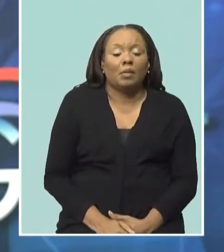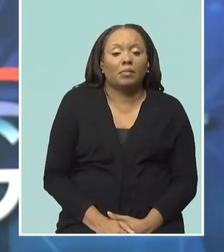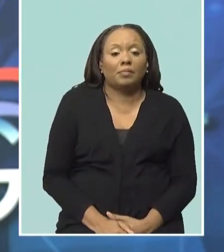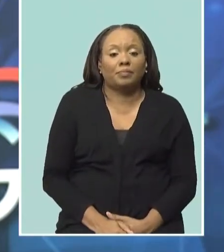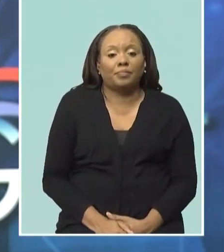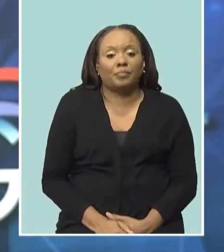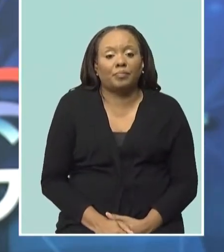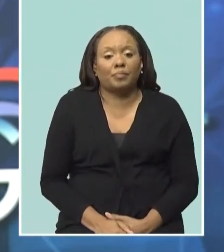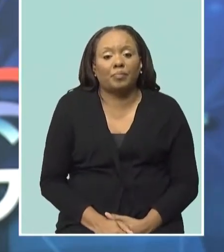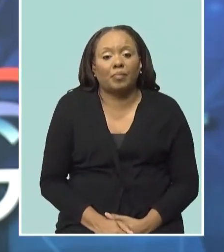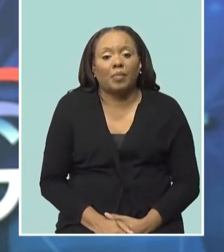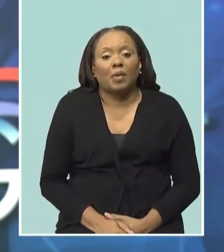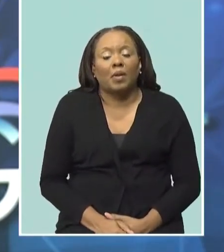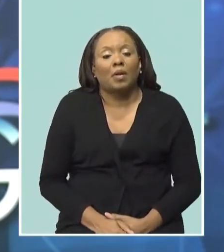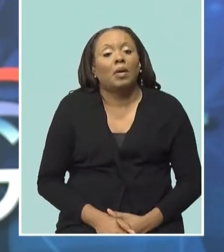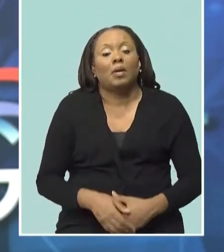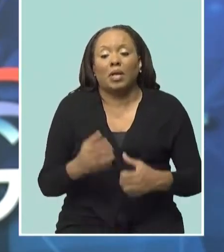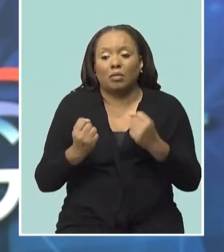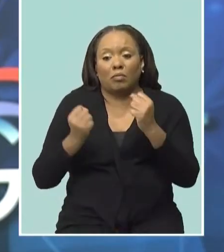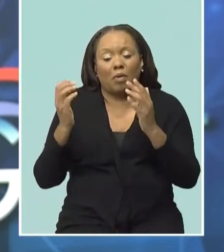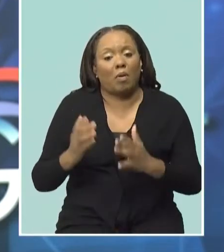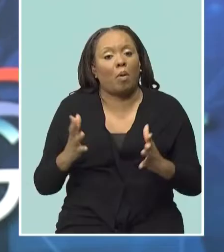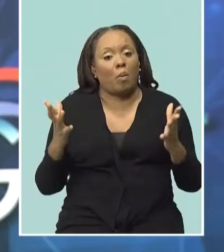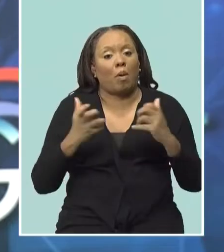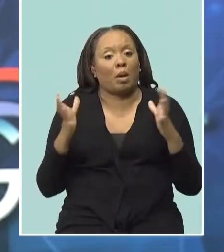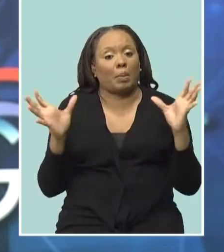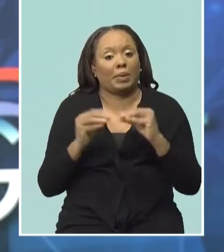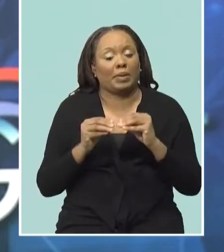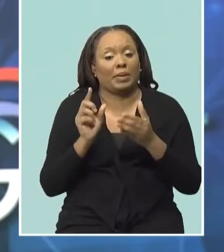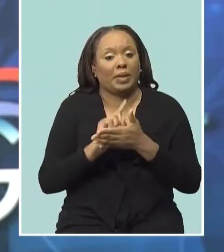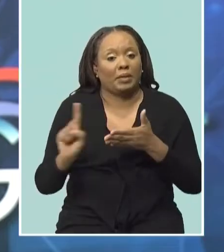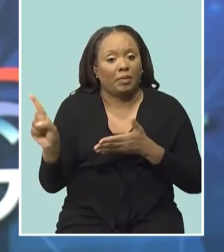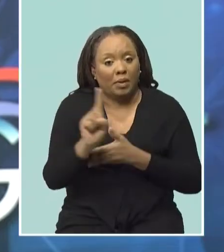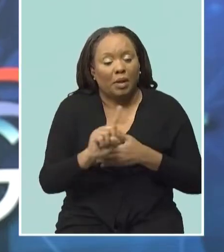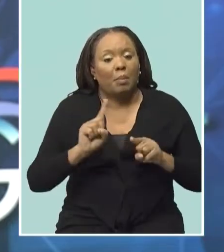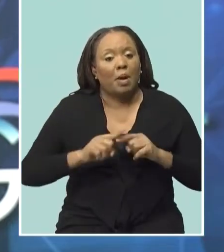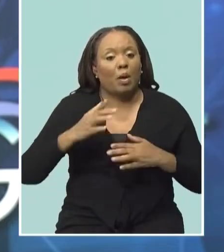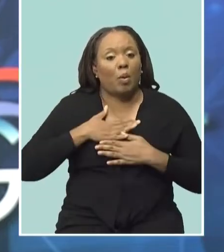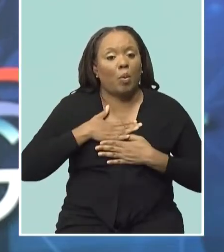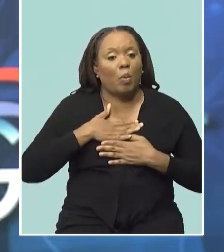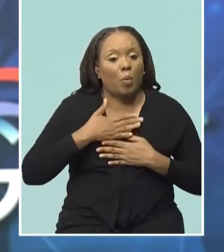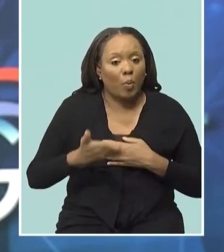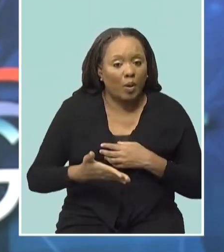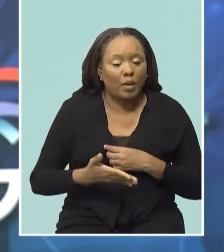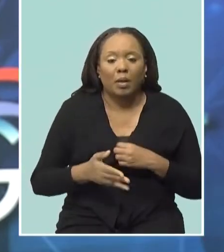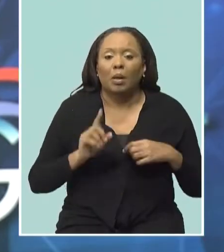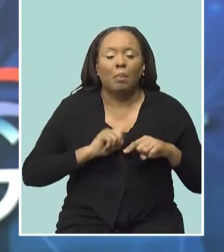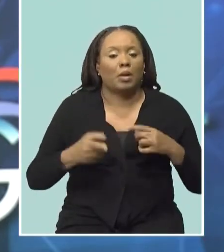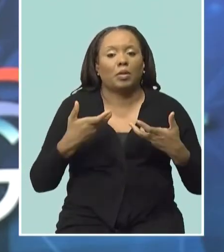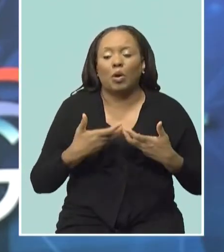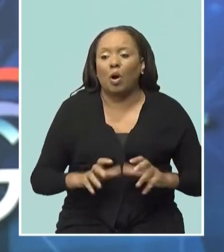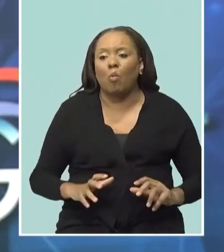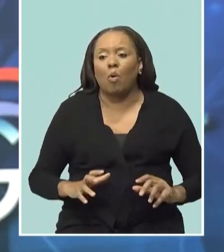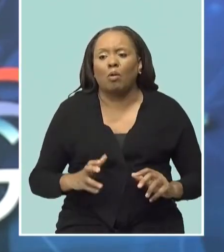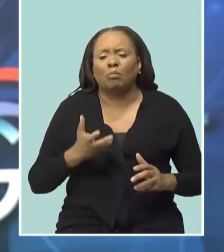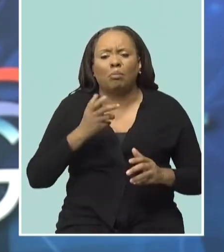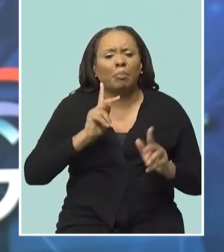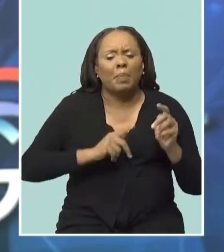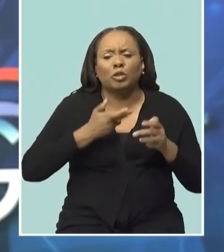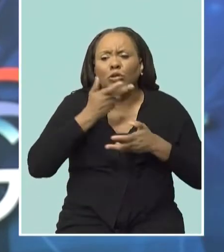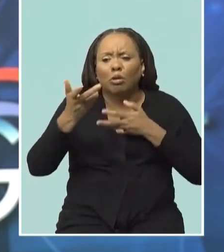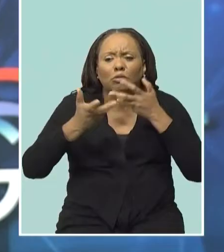have a meeting as early as next week, Mr. Thurwell says he is willing to do so as long as it does not descend into